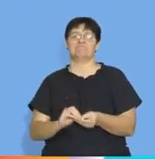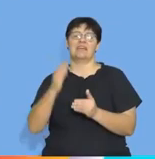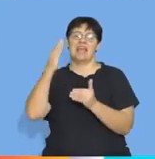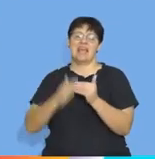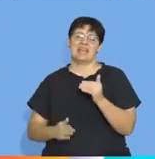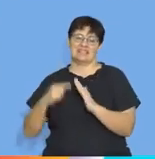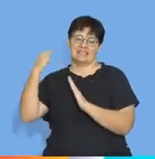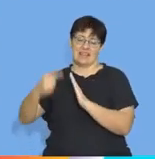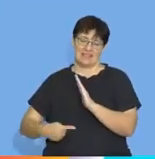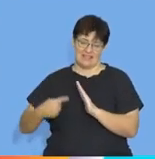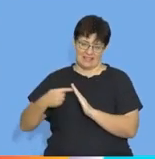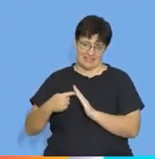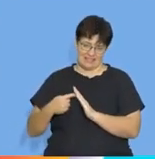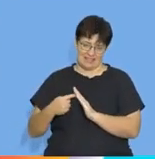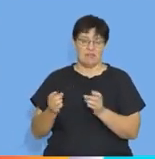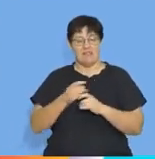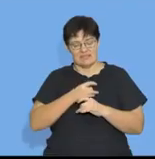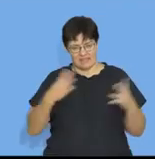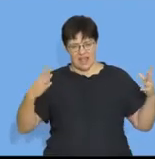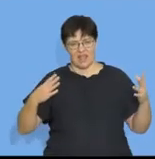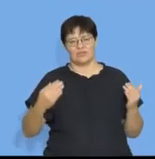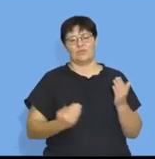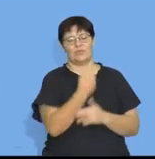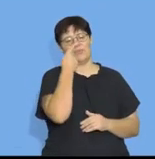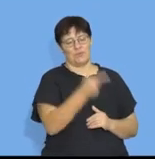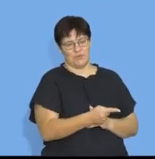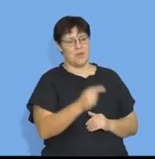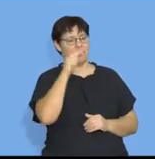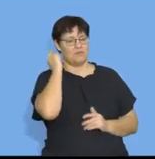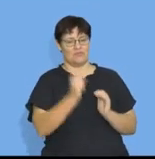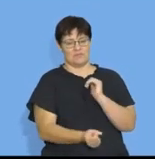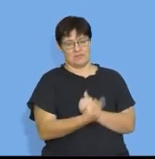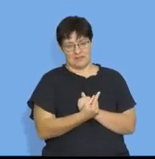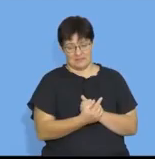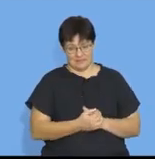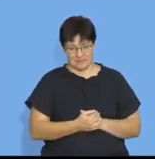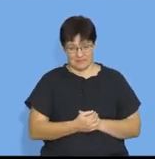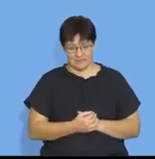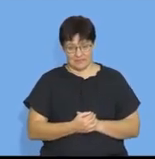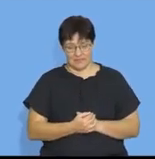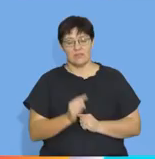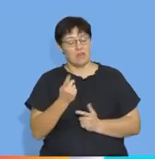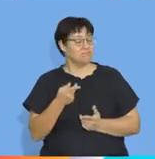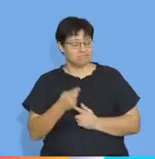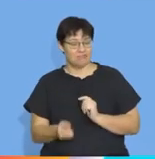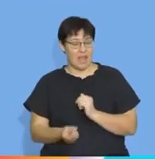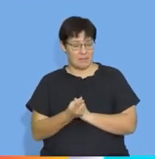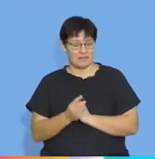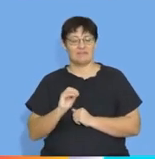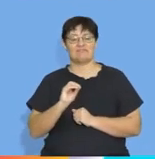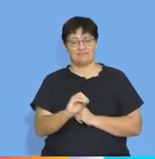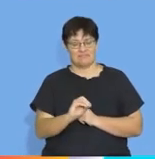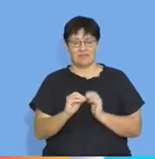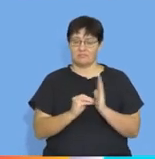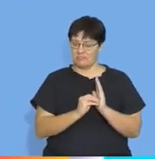the end of a cycle on the beginning of a new cycle where menstruation occurs. And so the likelihood of that occurring where